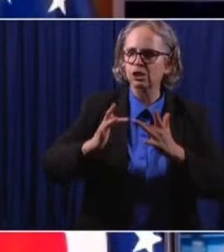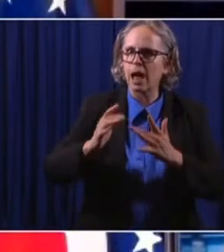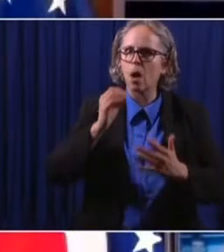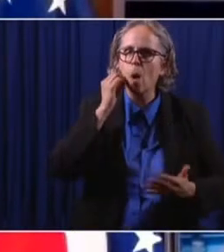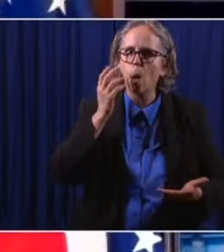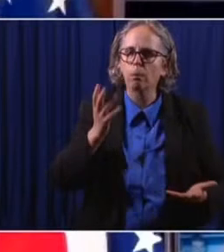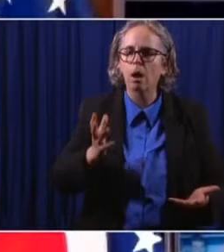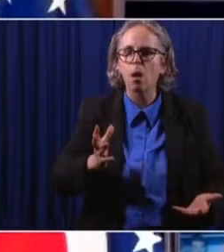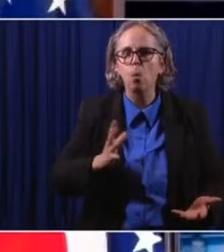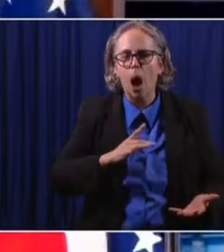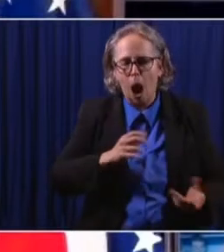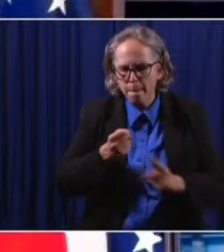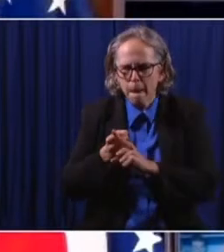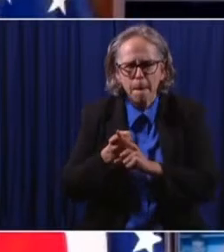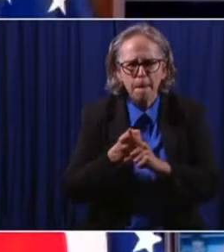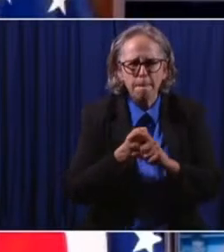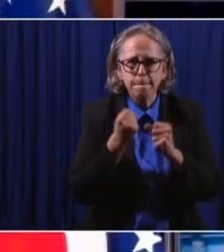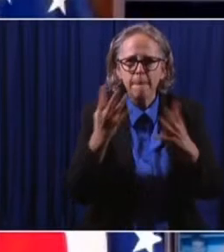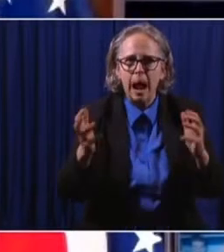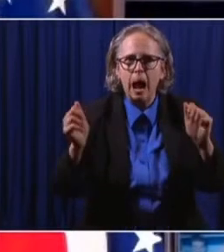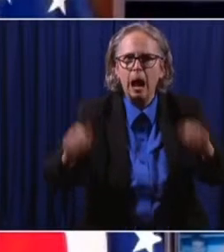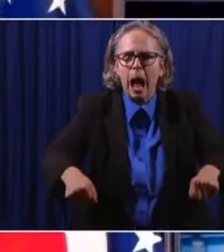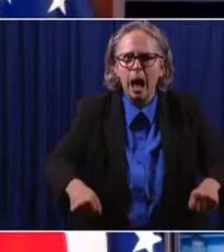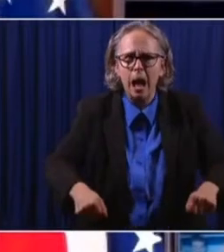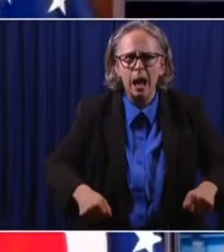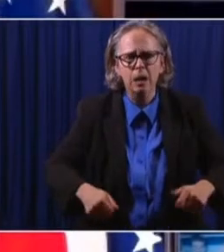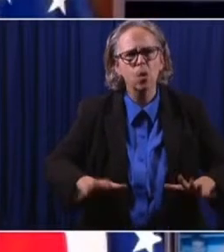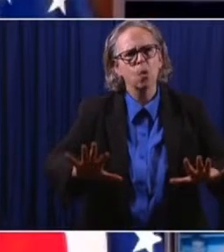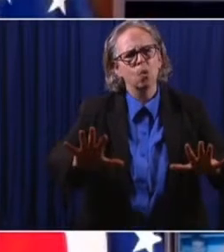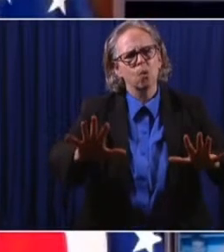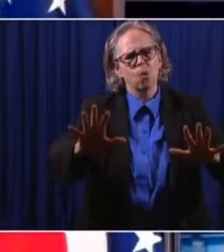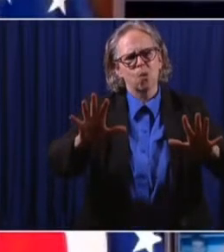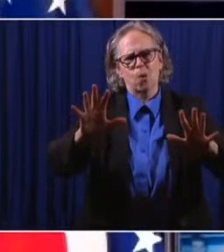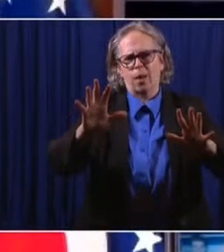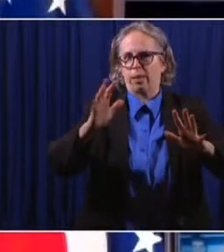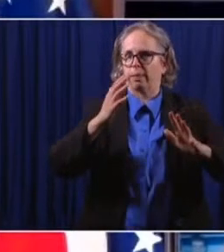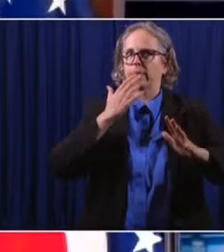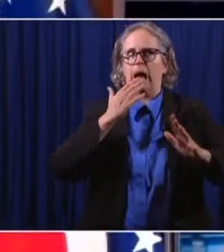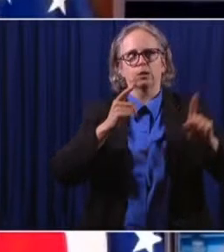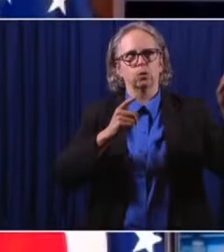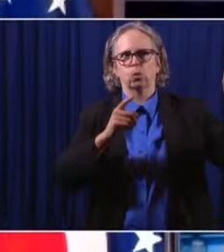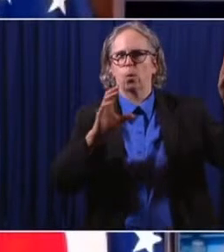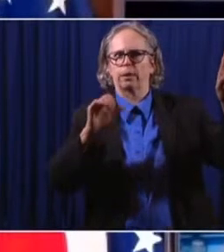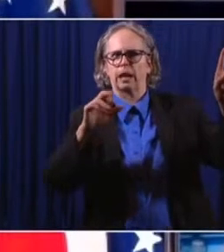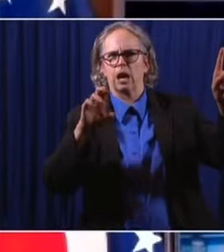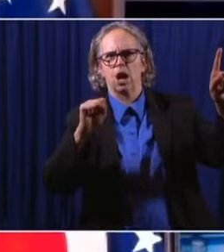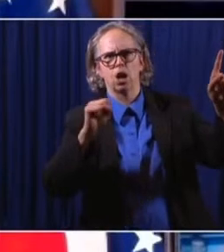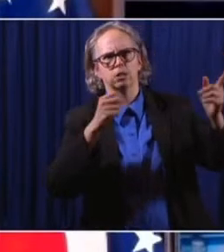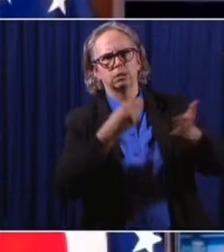to the devices that will be provided with this grant. So that's super important.